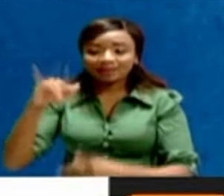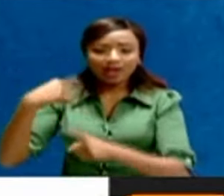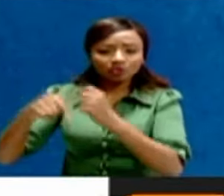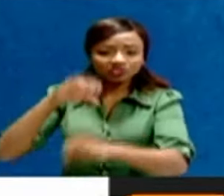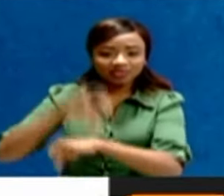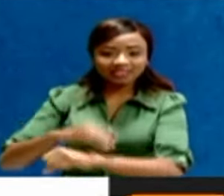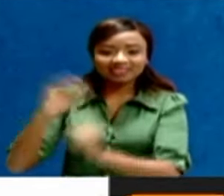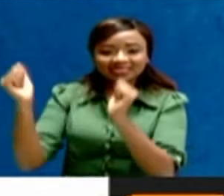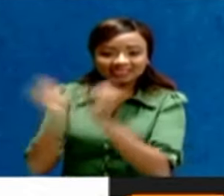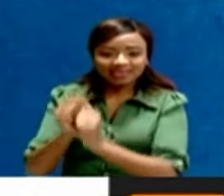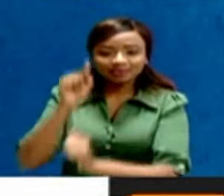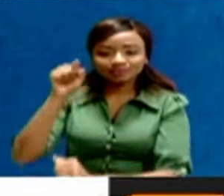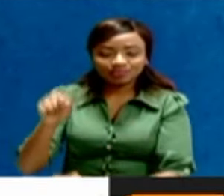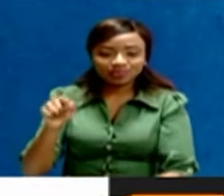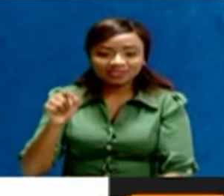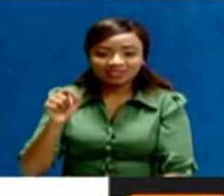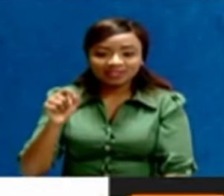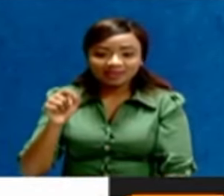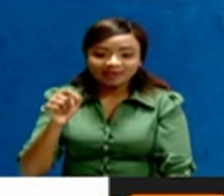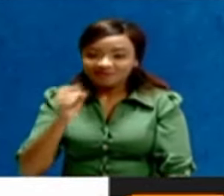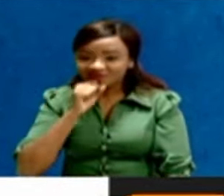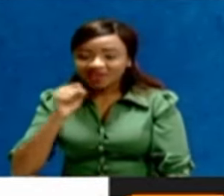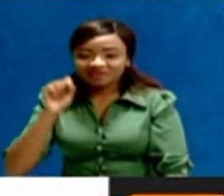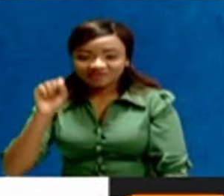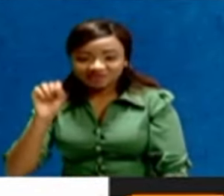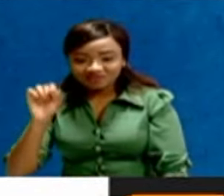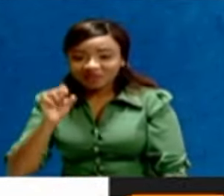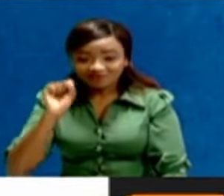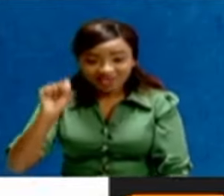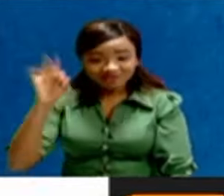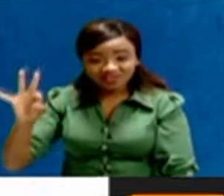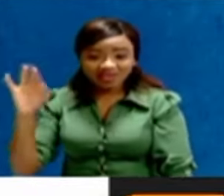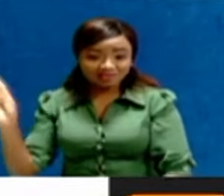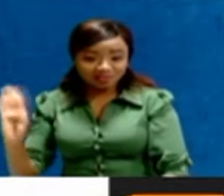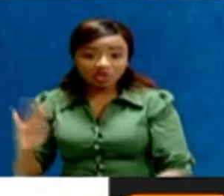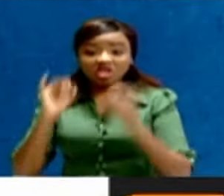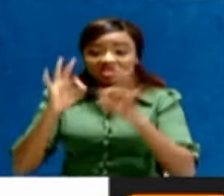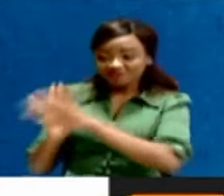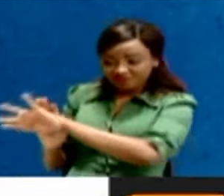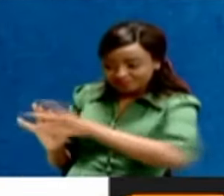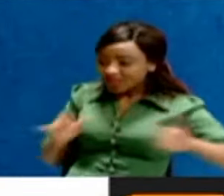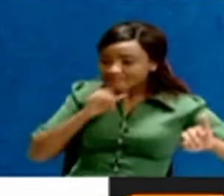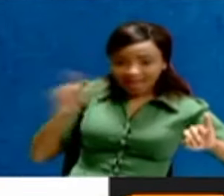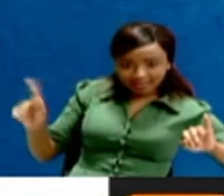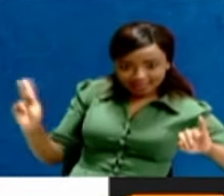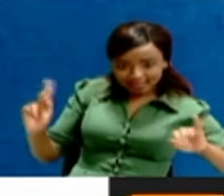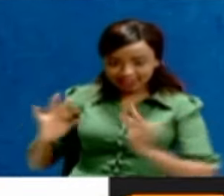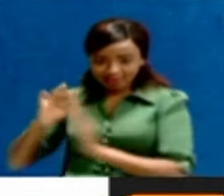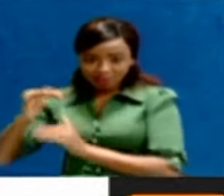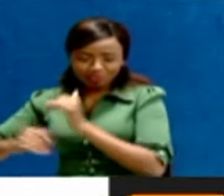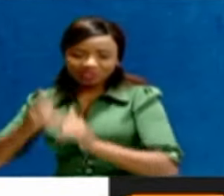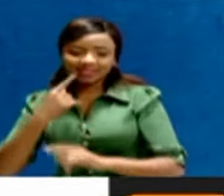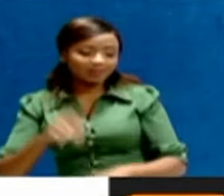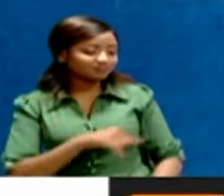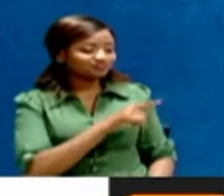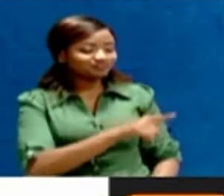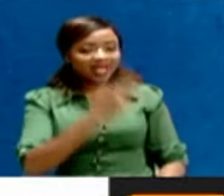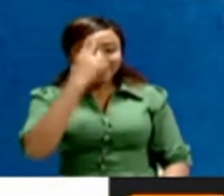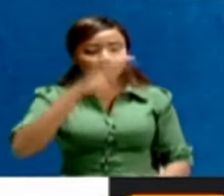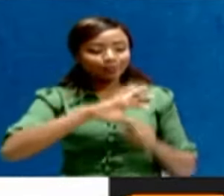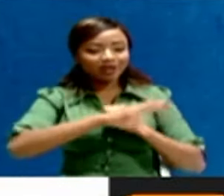getting 10.539 billion. If Kang'ata's formula would have come and said, these are the figures, Narok County get